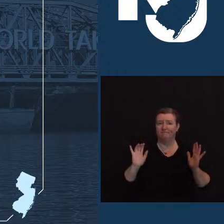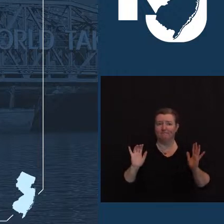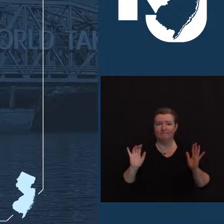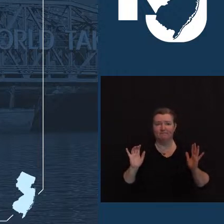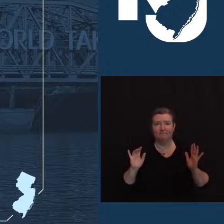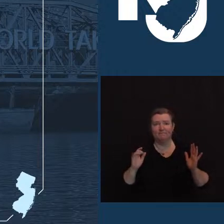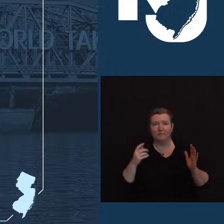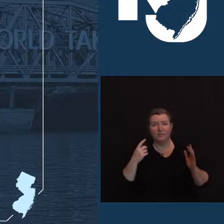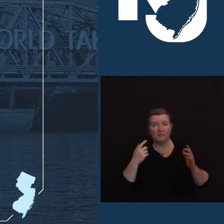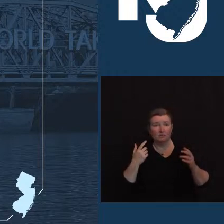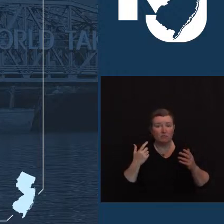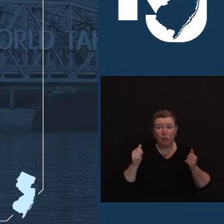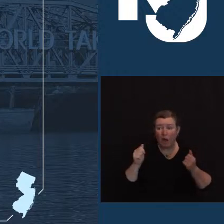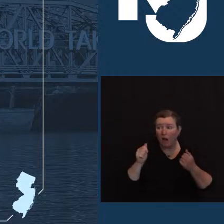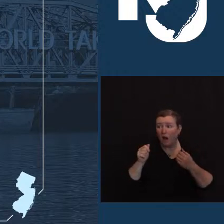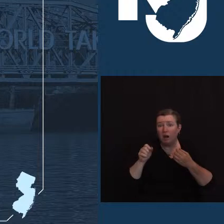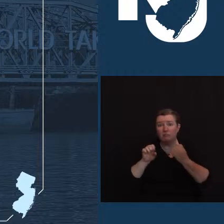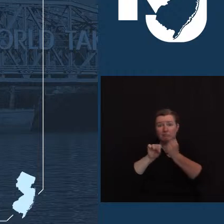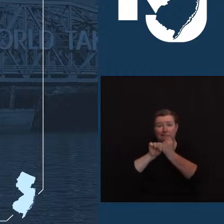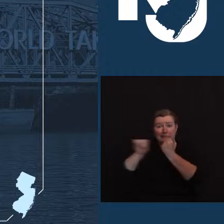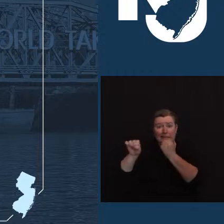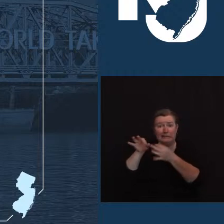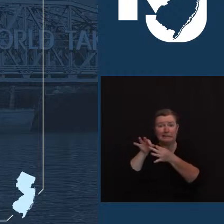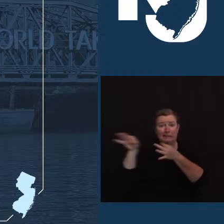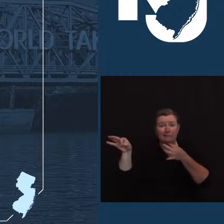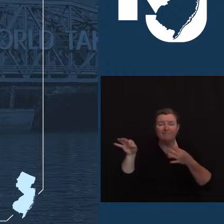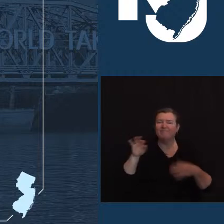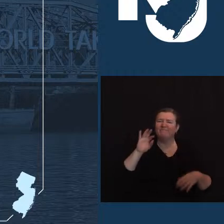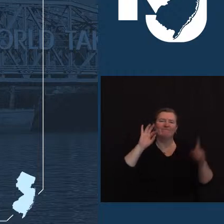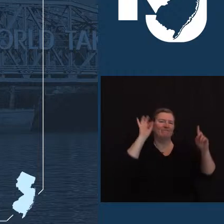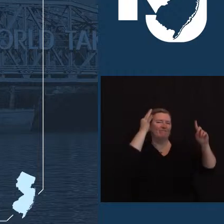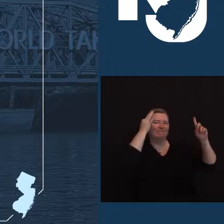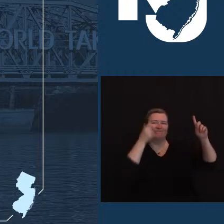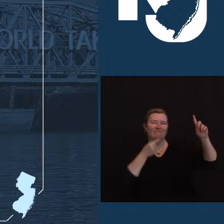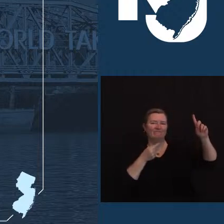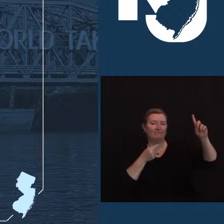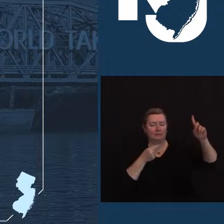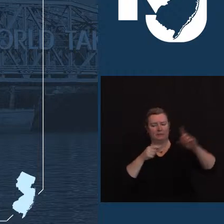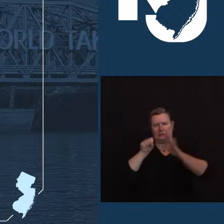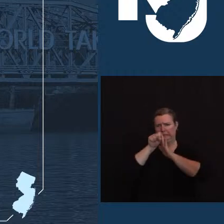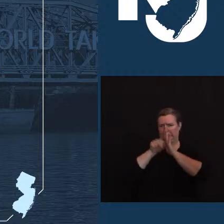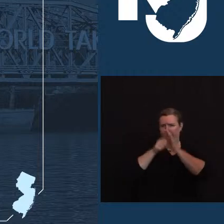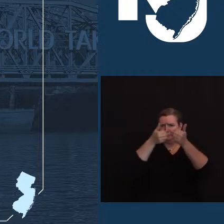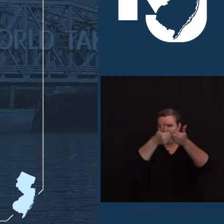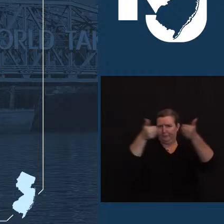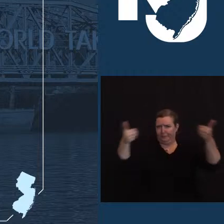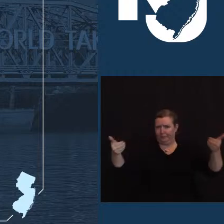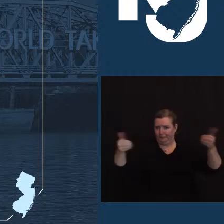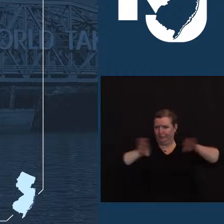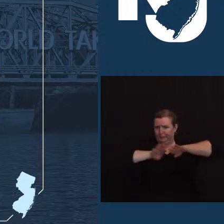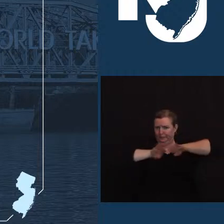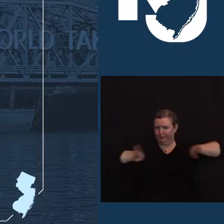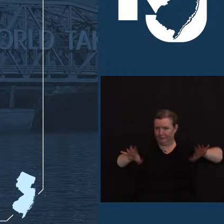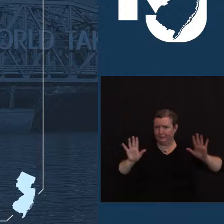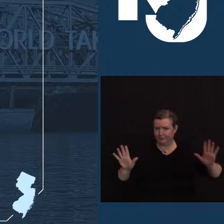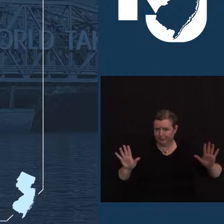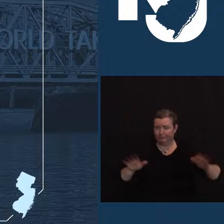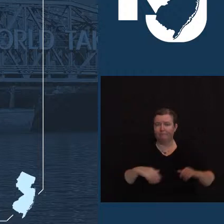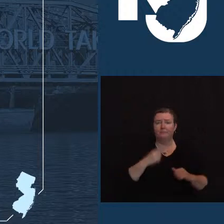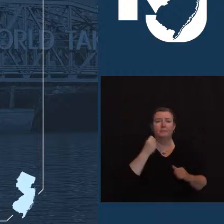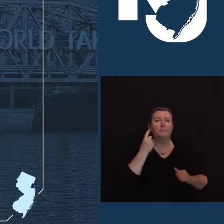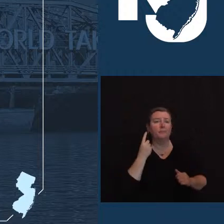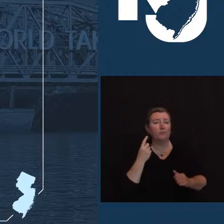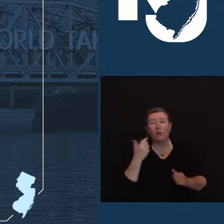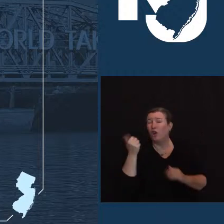through federal action, not a patchwork of state ones. And it should be noted here that no state is extending this benefit beyond September